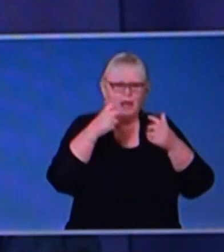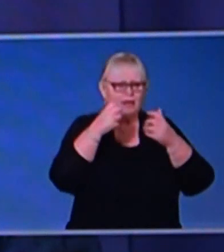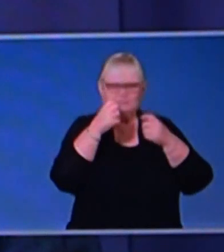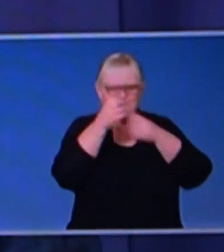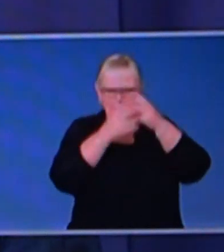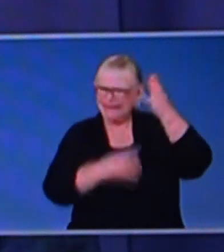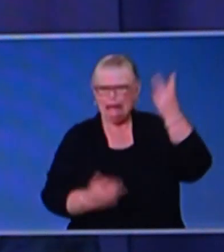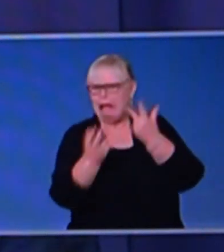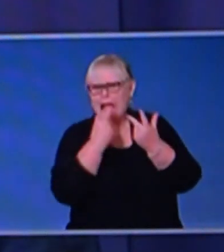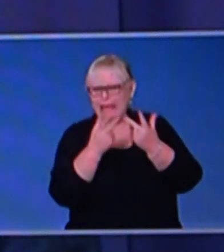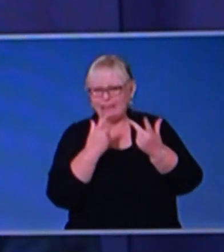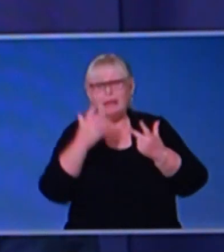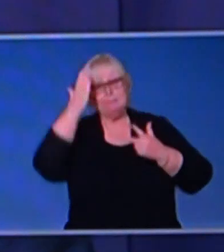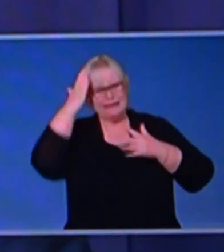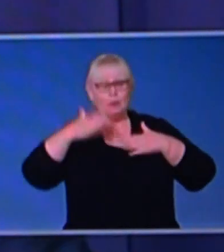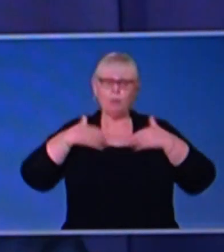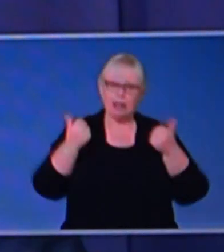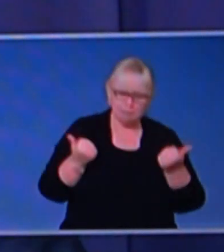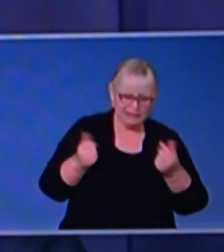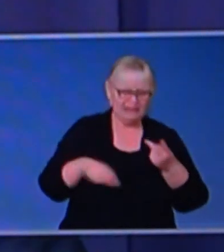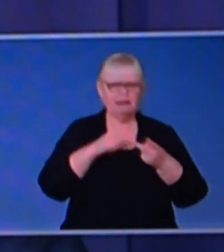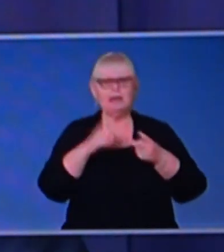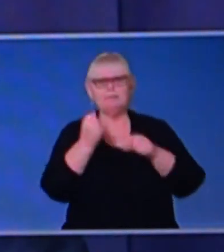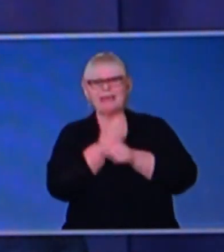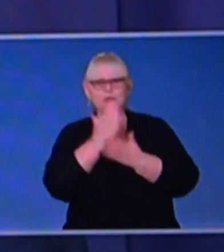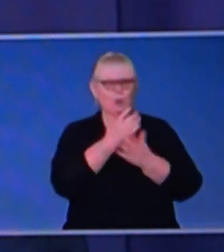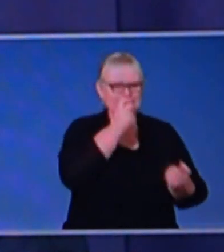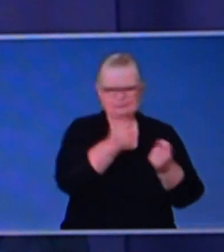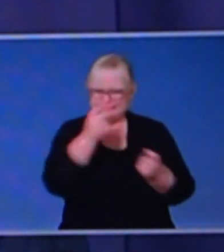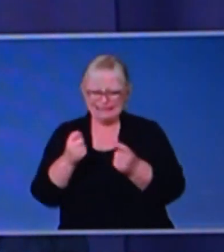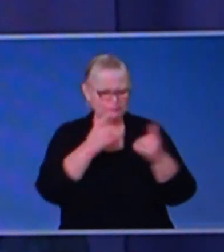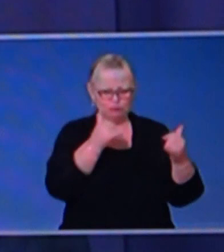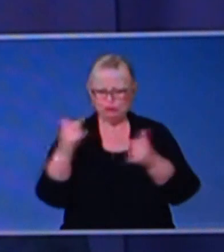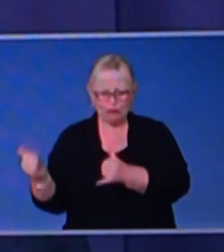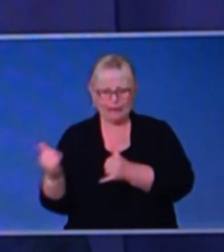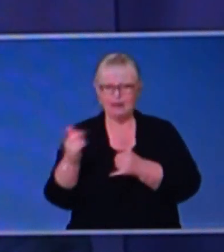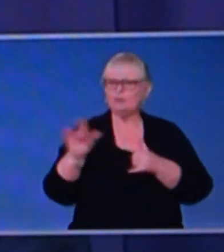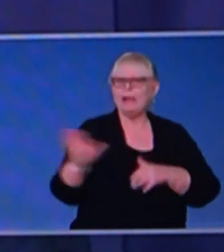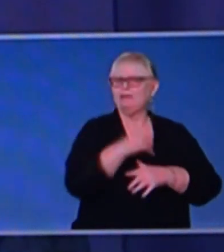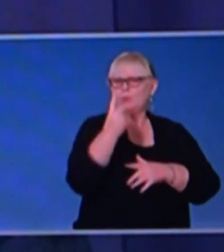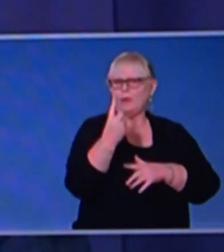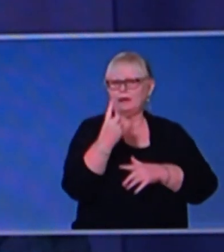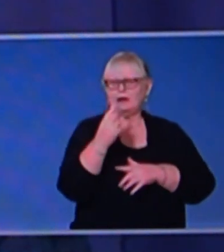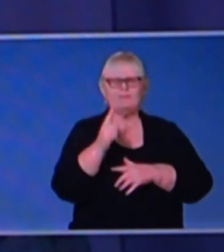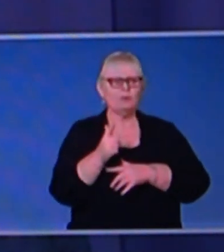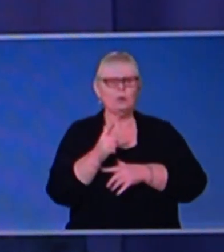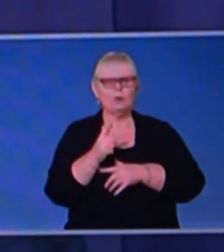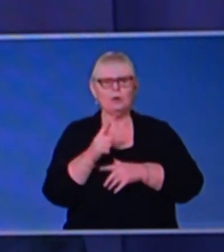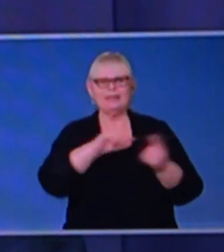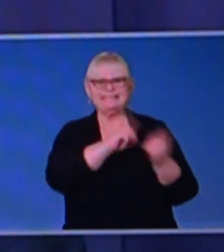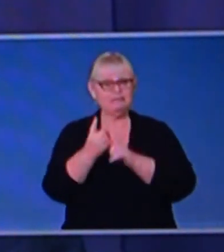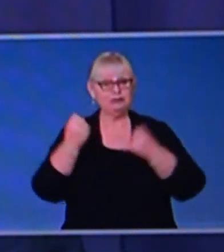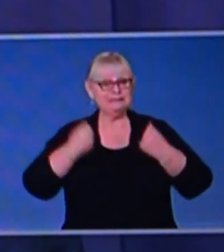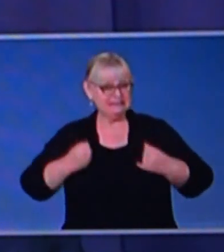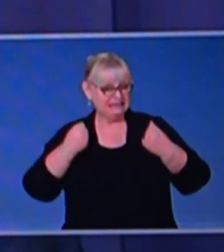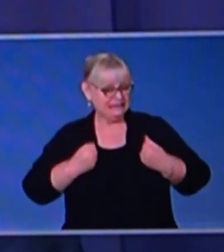health. Our mental well-being, ensuring that our screenings continue to take place for the very many different diseases and other things